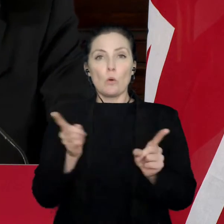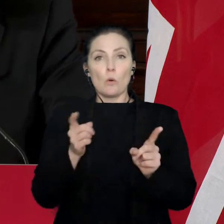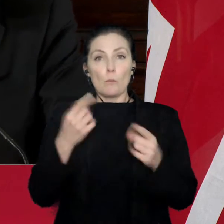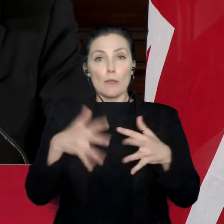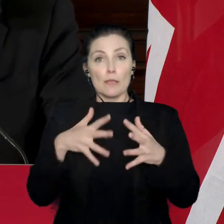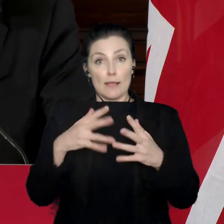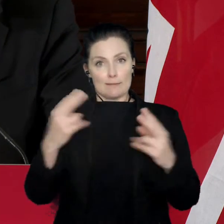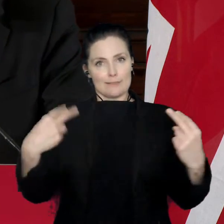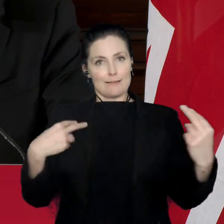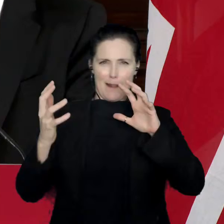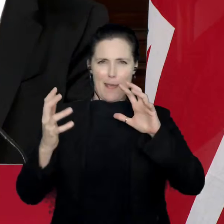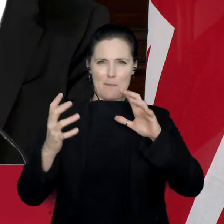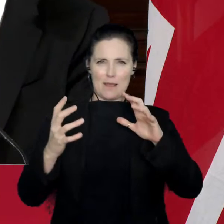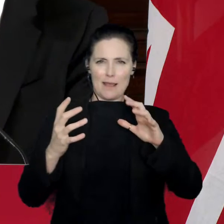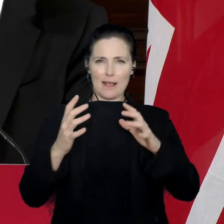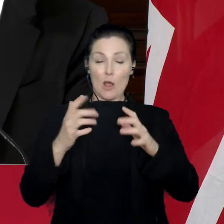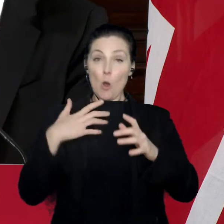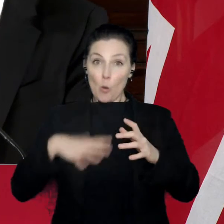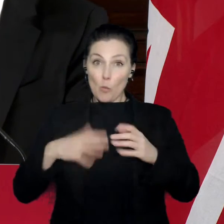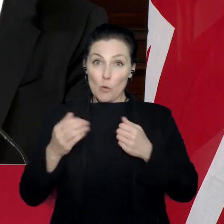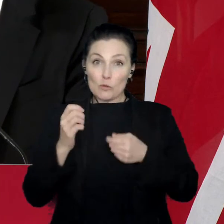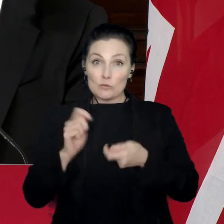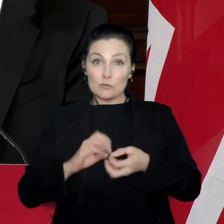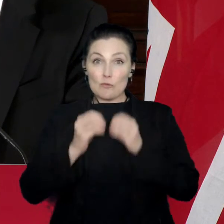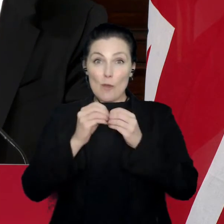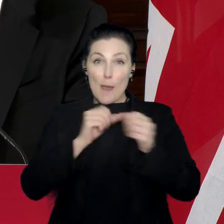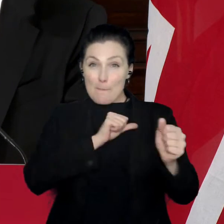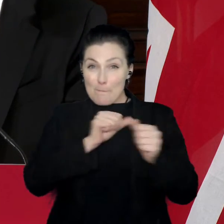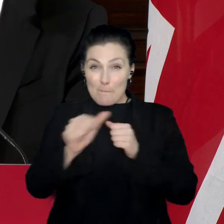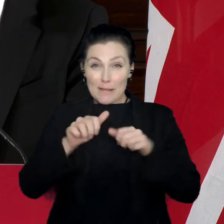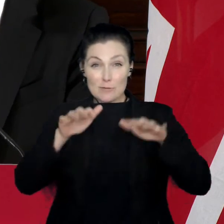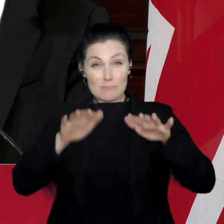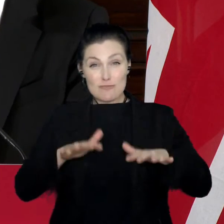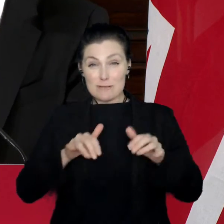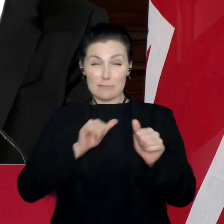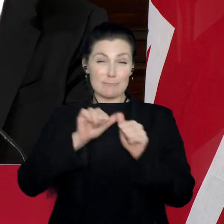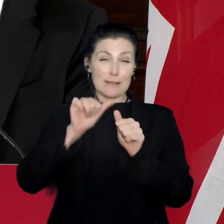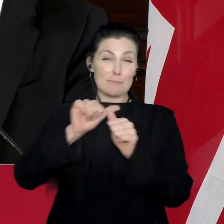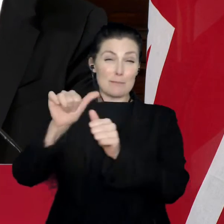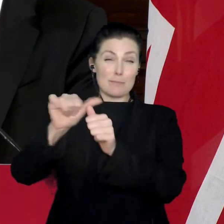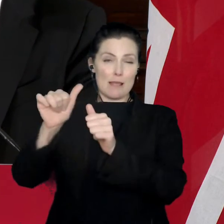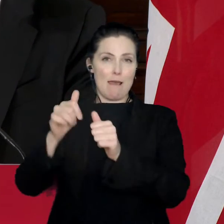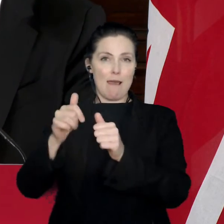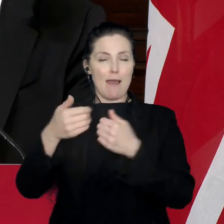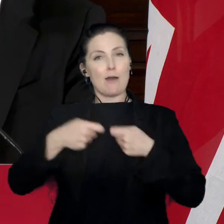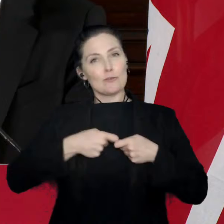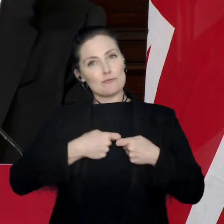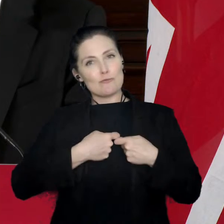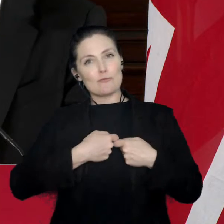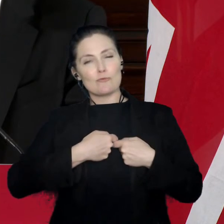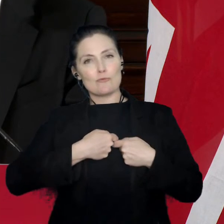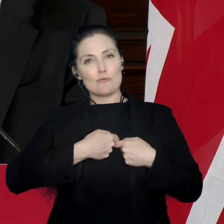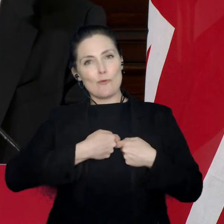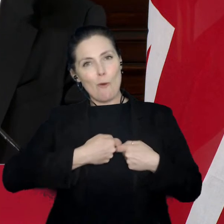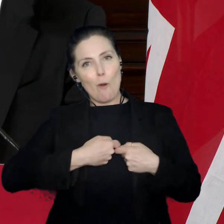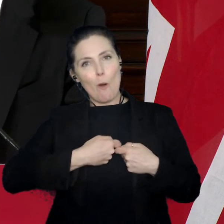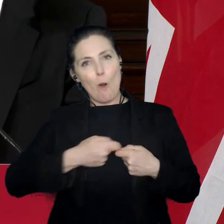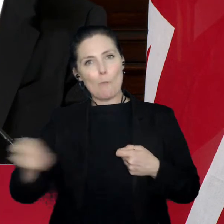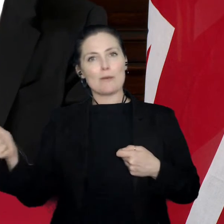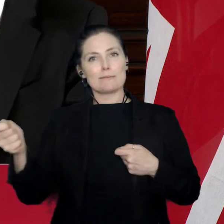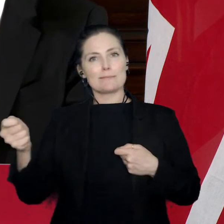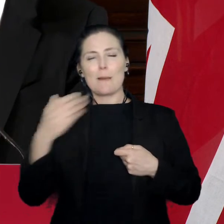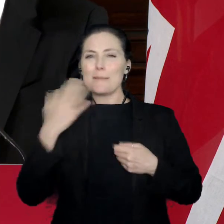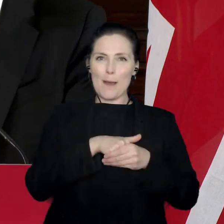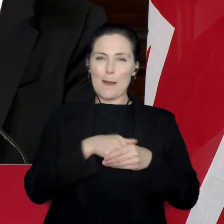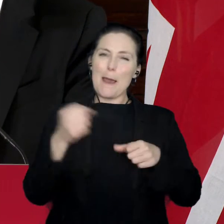better and are excited, I say the door is open, come in, make